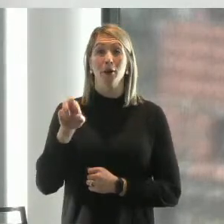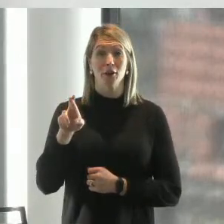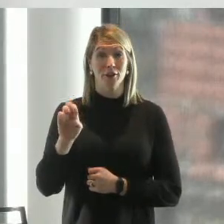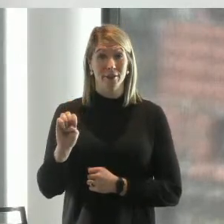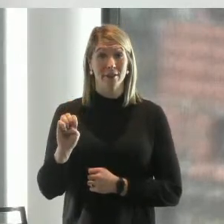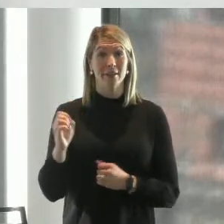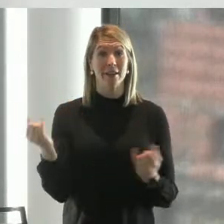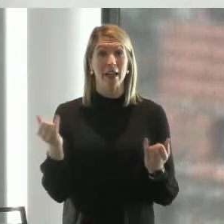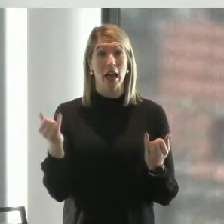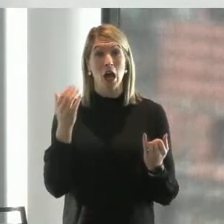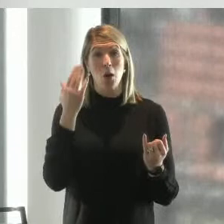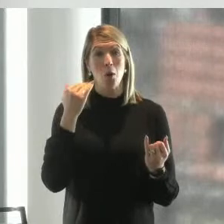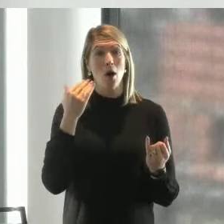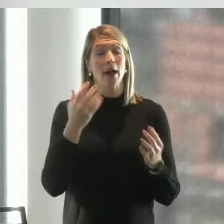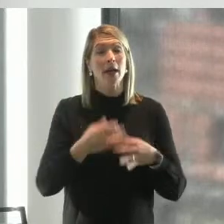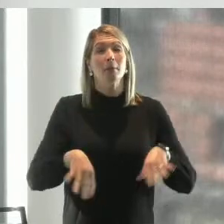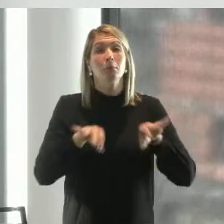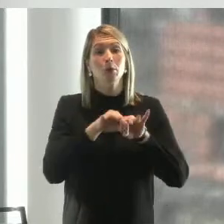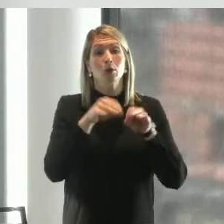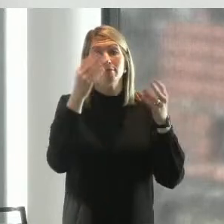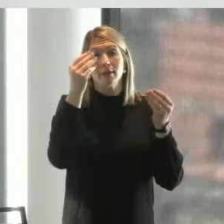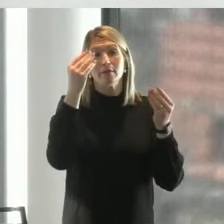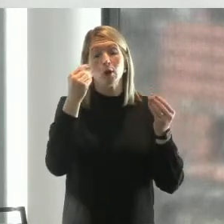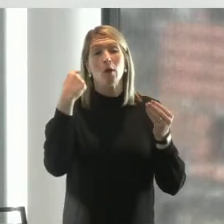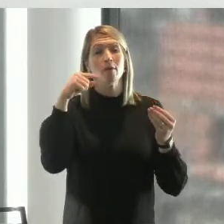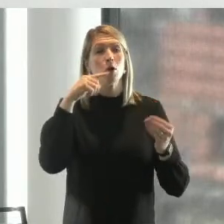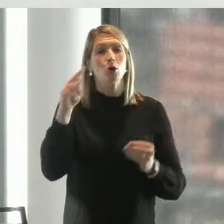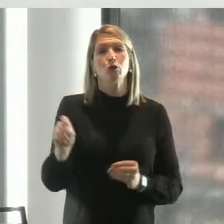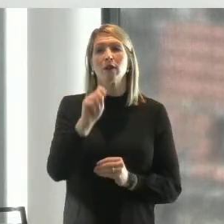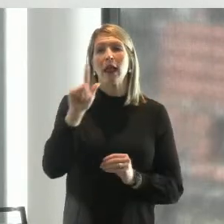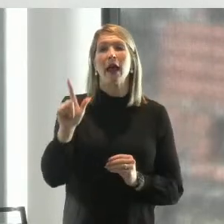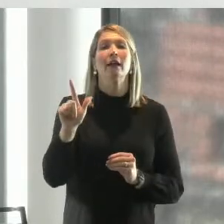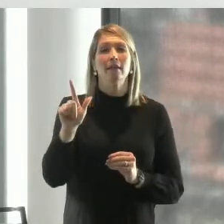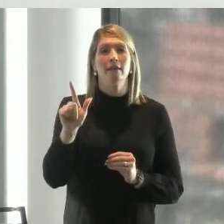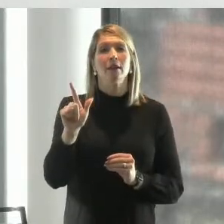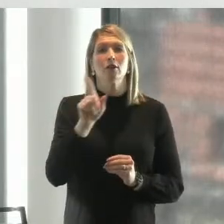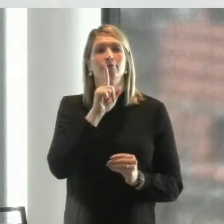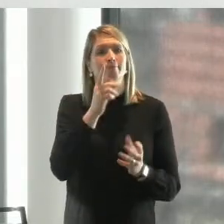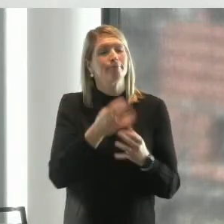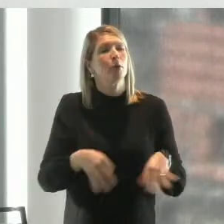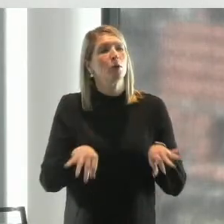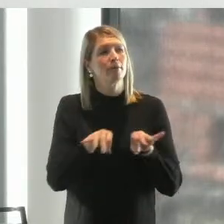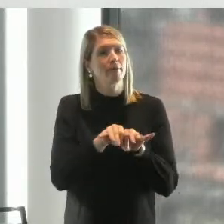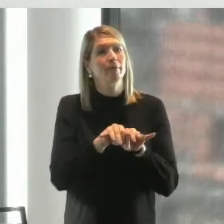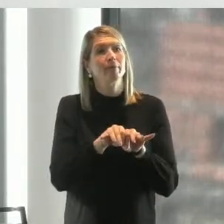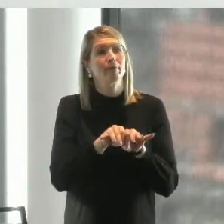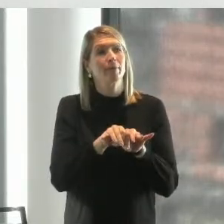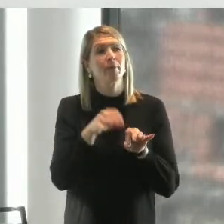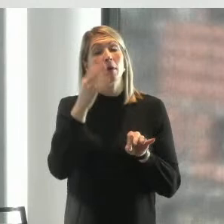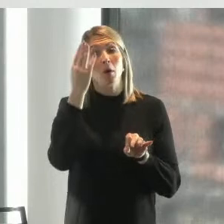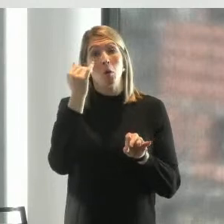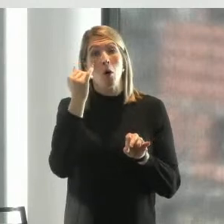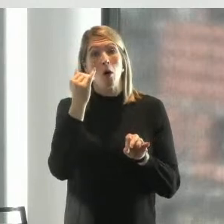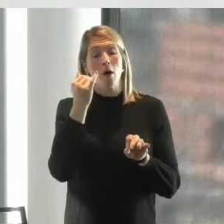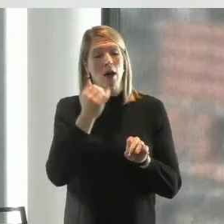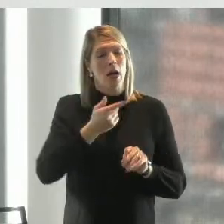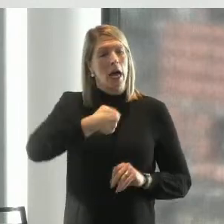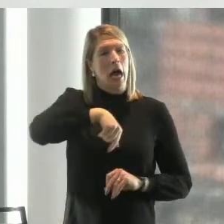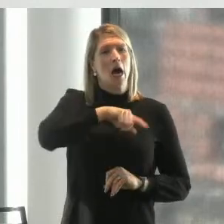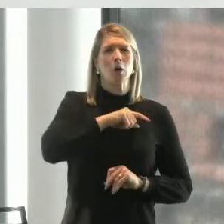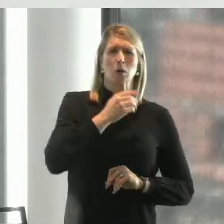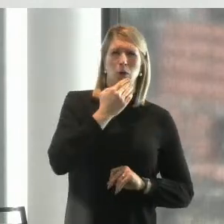for the future of Newfoundland and Labrador. Stabilizing Newfoundland and Labrador's population with a robust immigration policy is